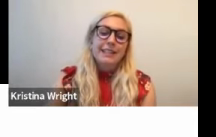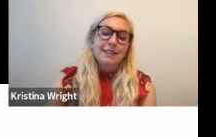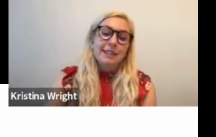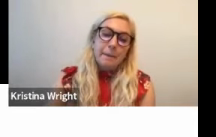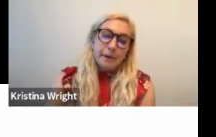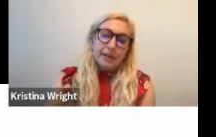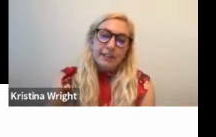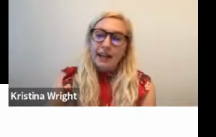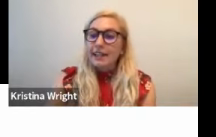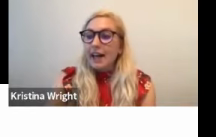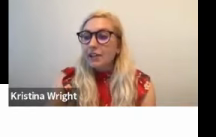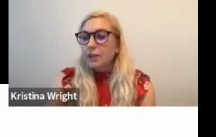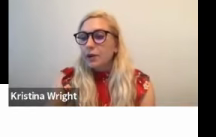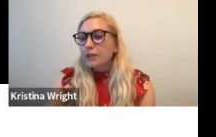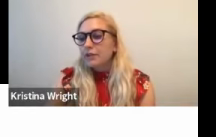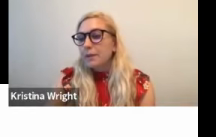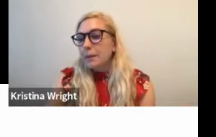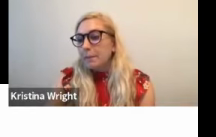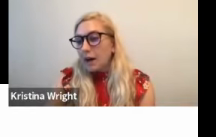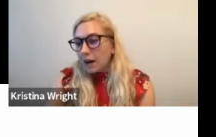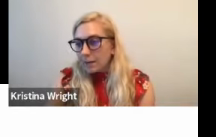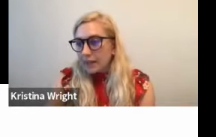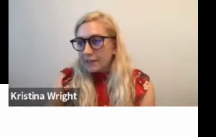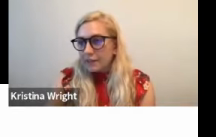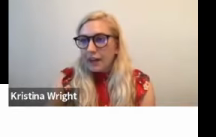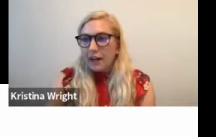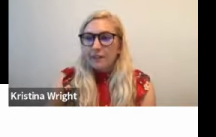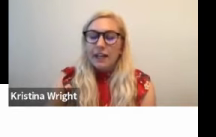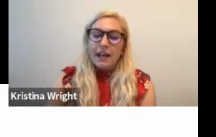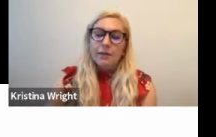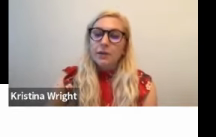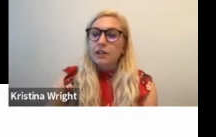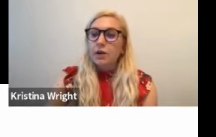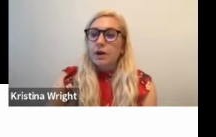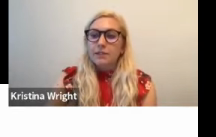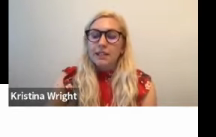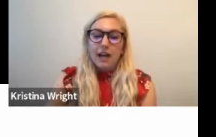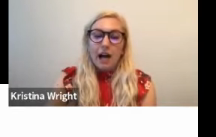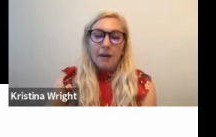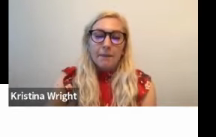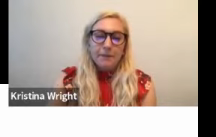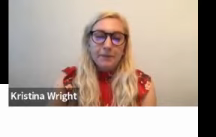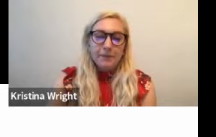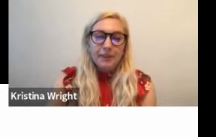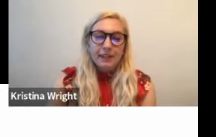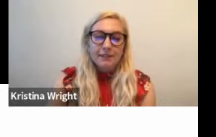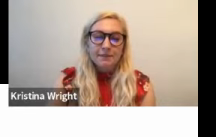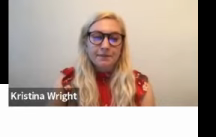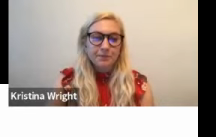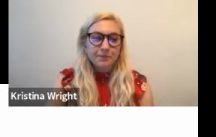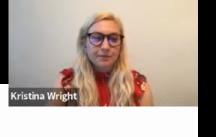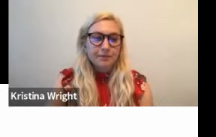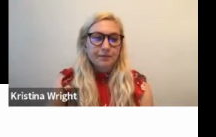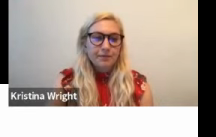usually contains numbers. Again, you want to read it from the bottom left of the graph, and then we're going to go up to the top.